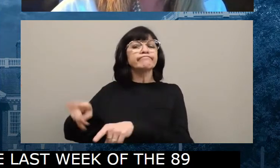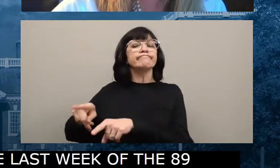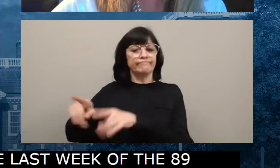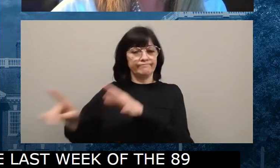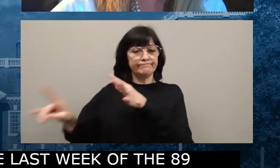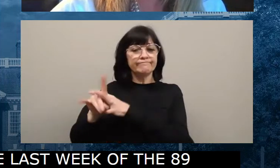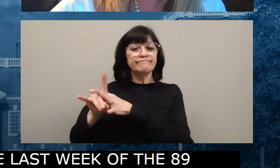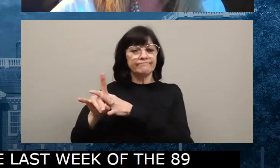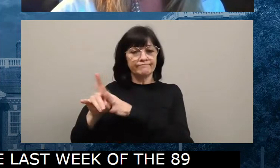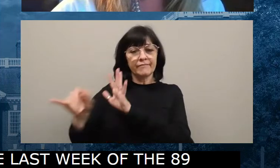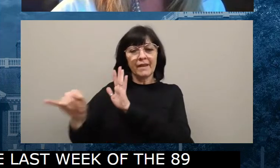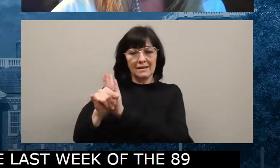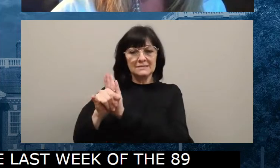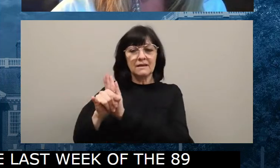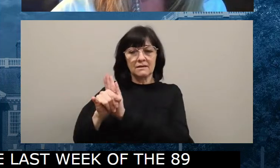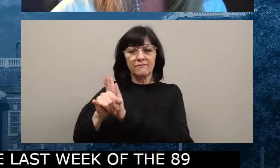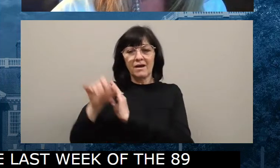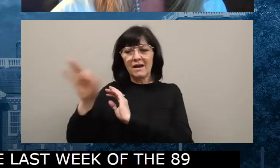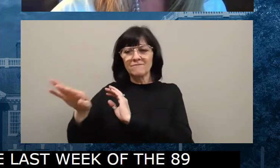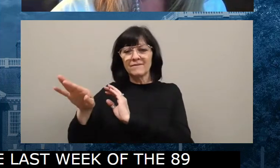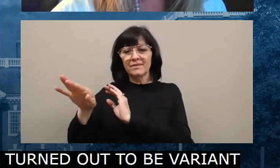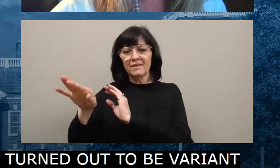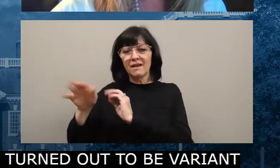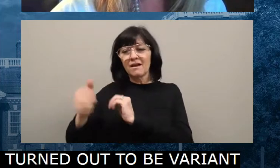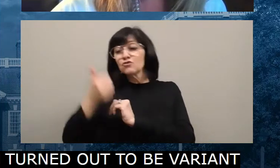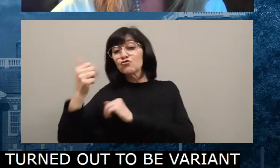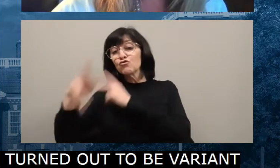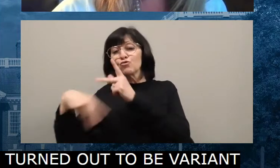of our tested